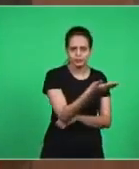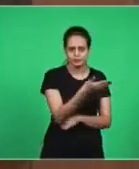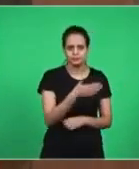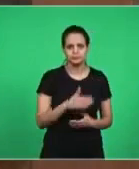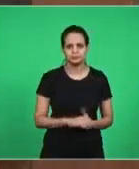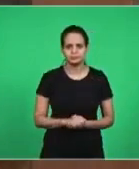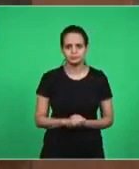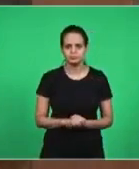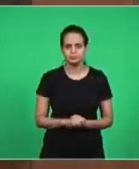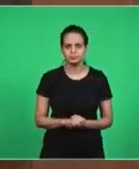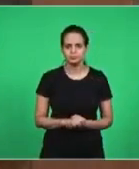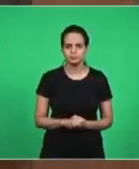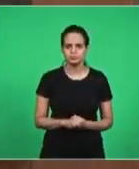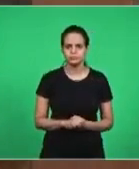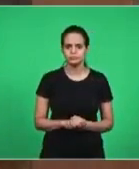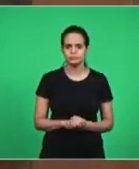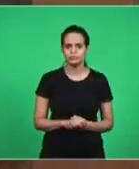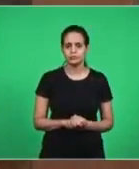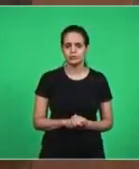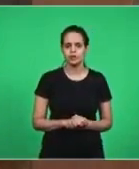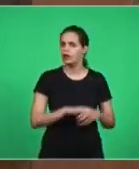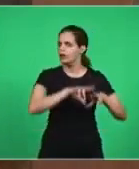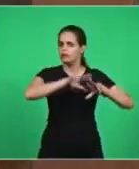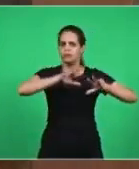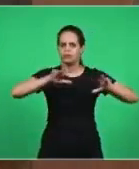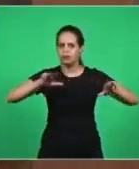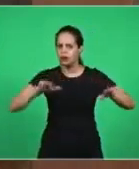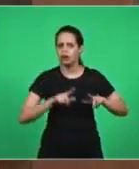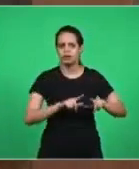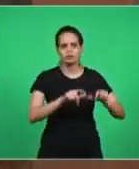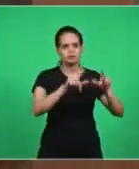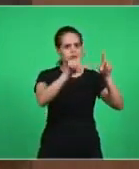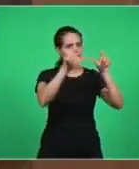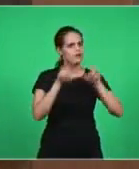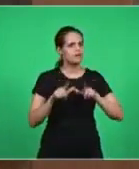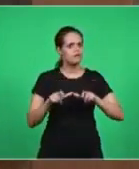There is a pastor that traveled abroad 6 times this year.